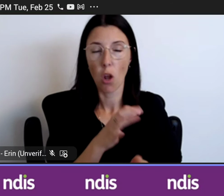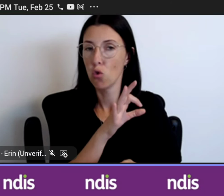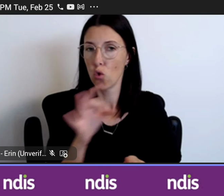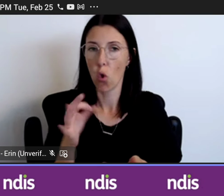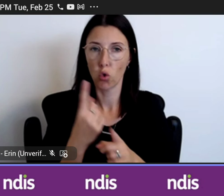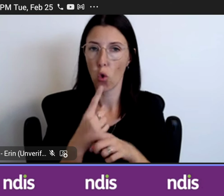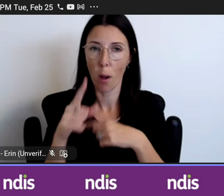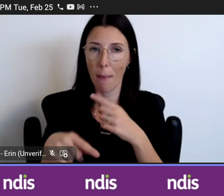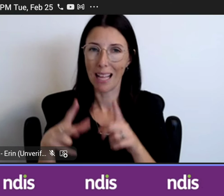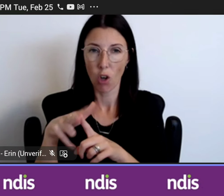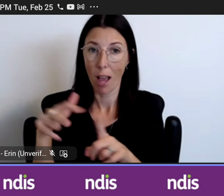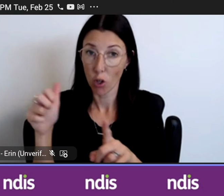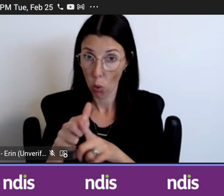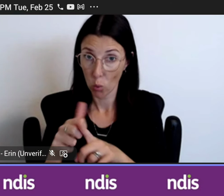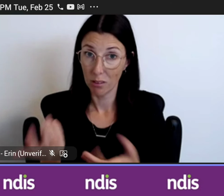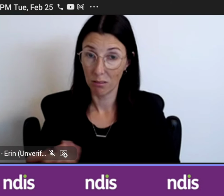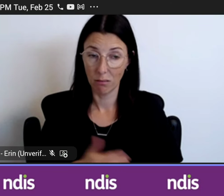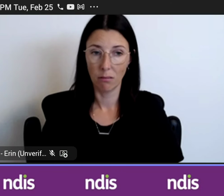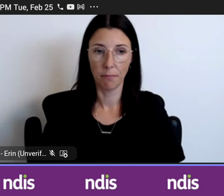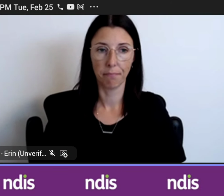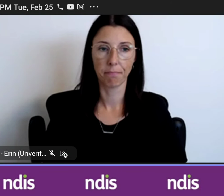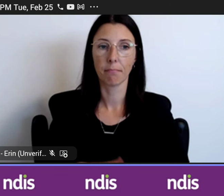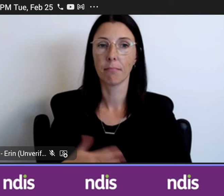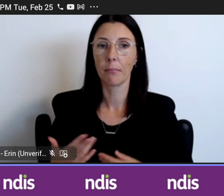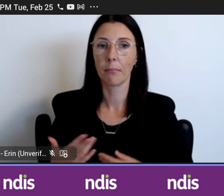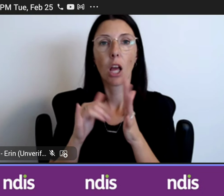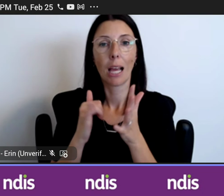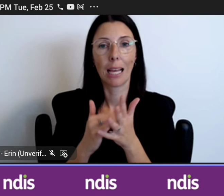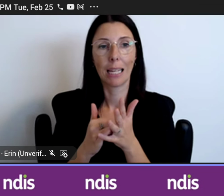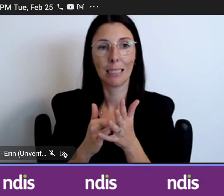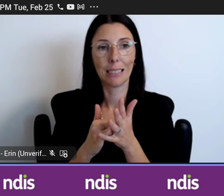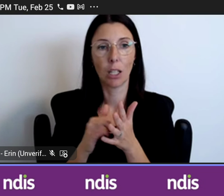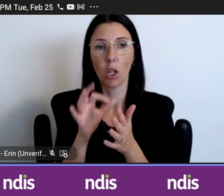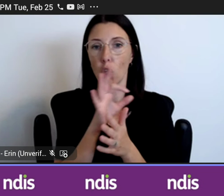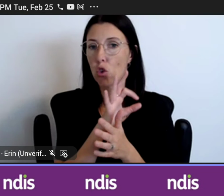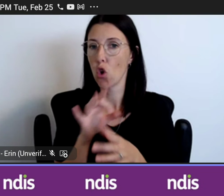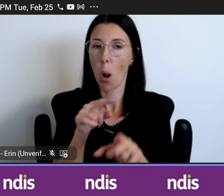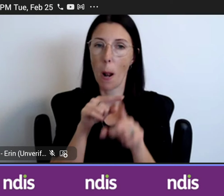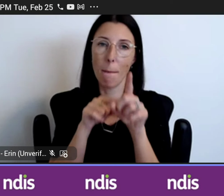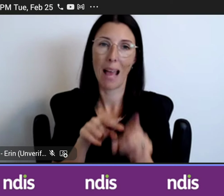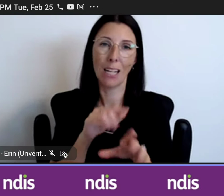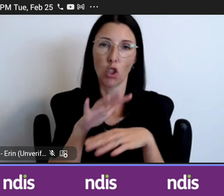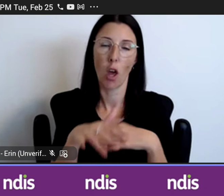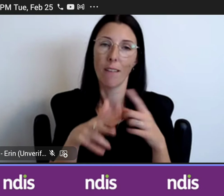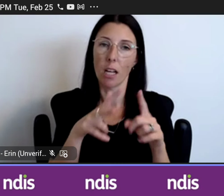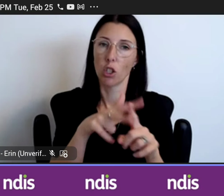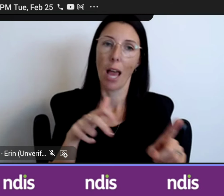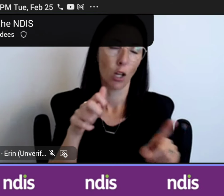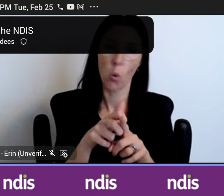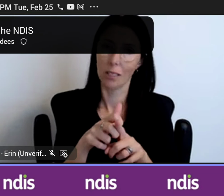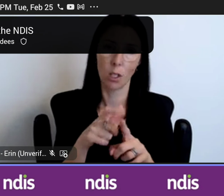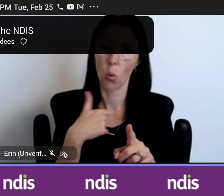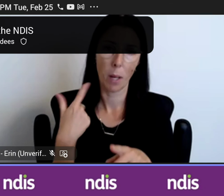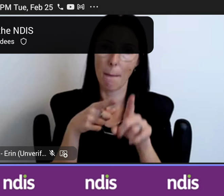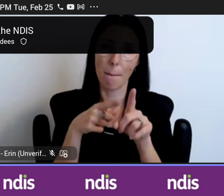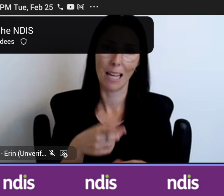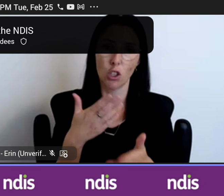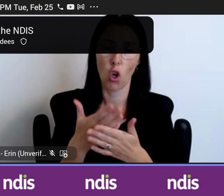Sure. So the NDIS is not a scheme based on diagnoses, but based on functional impact of a